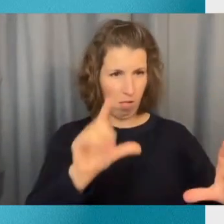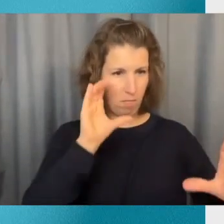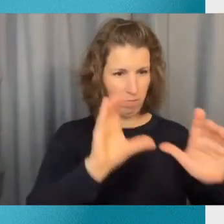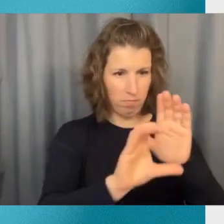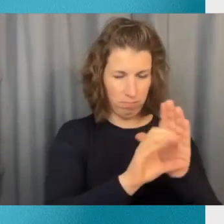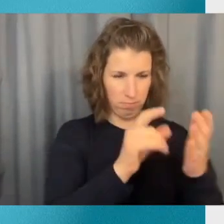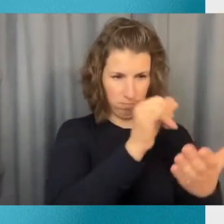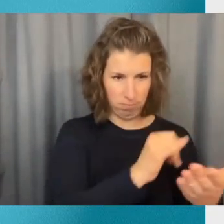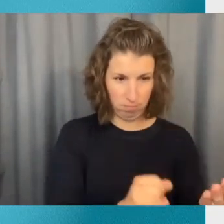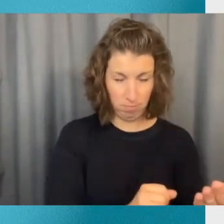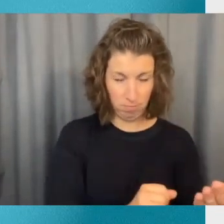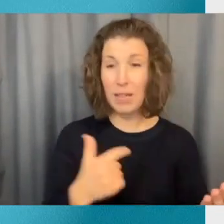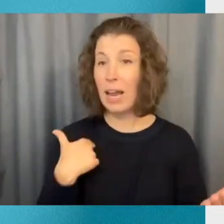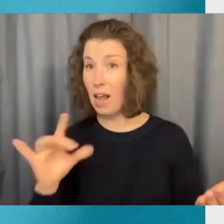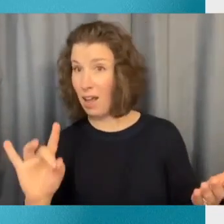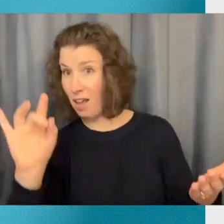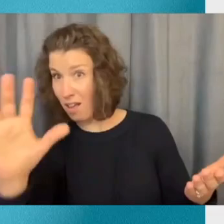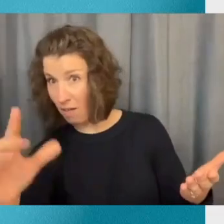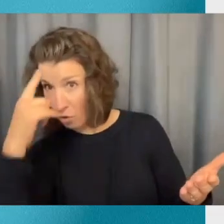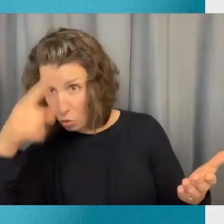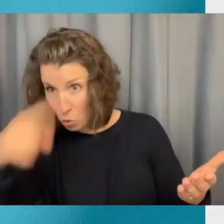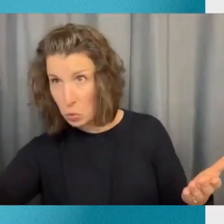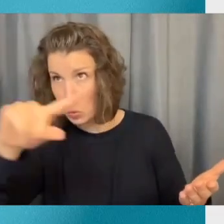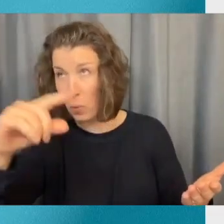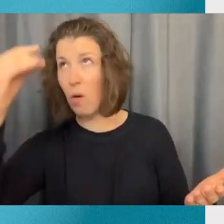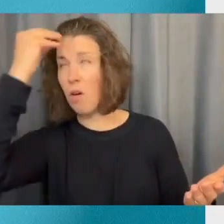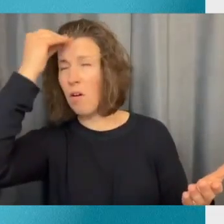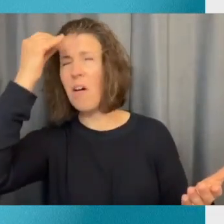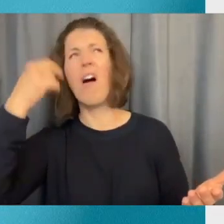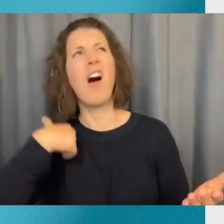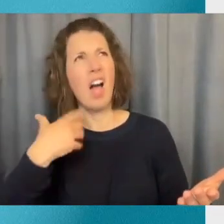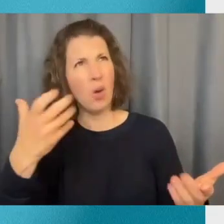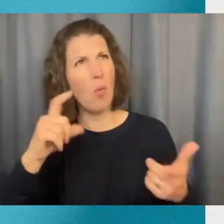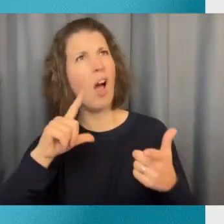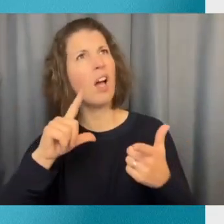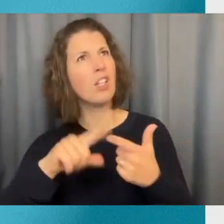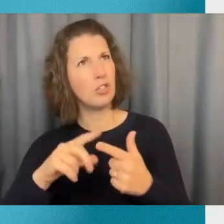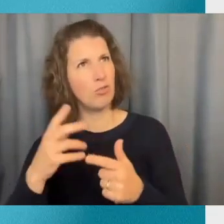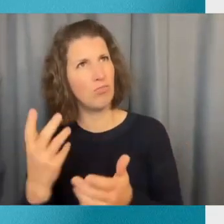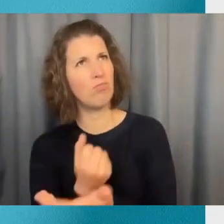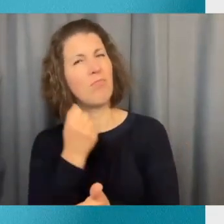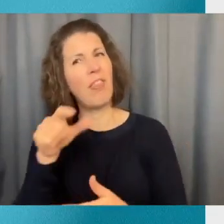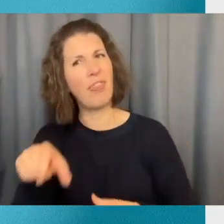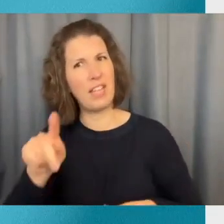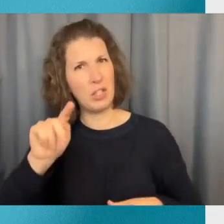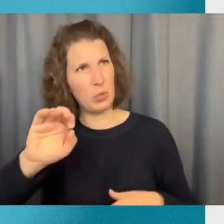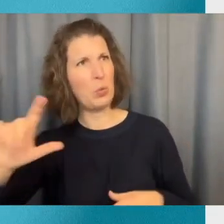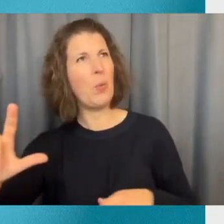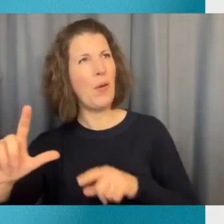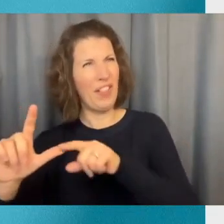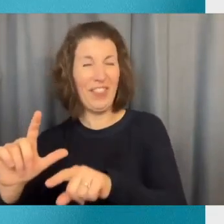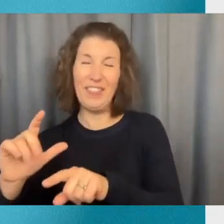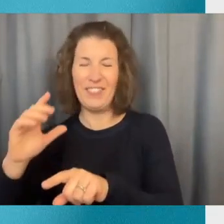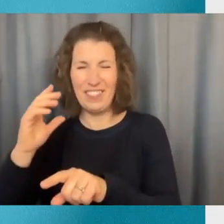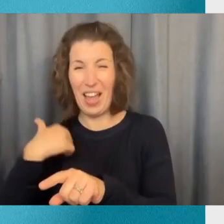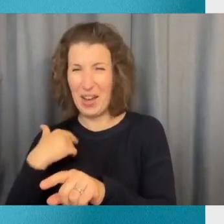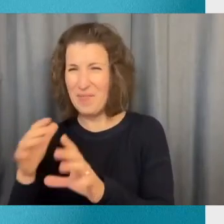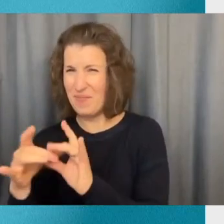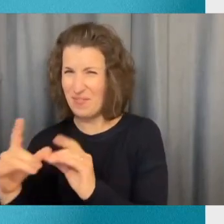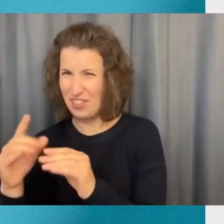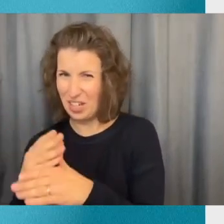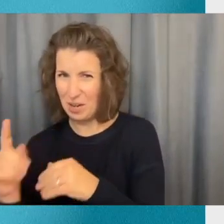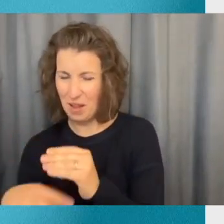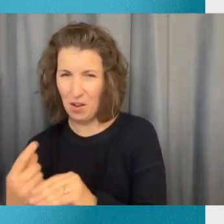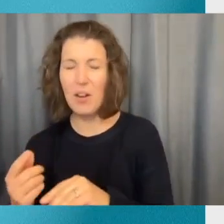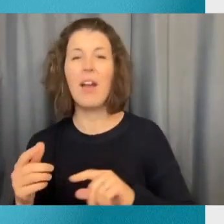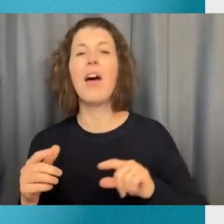that you might be struggling with or want to explore using this little crazy tool I'm talking about. And I want you to draw from there what